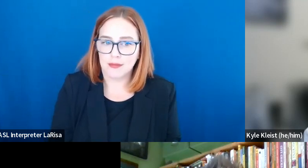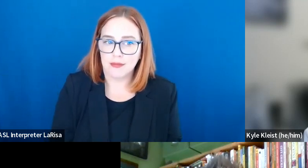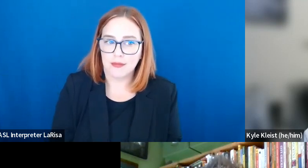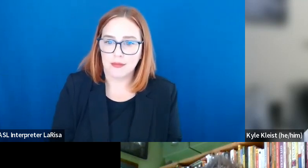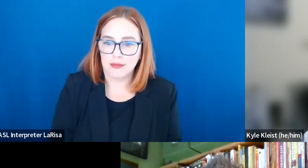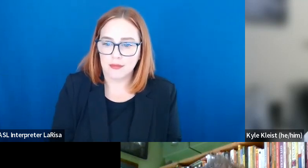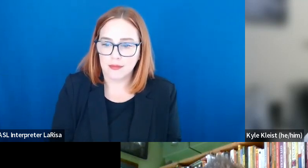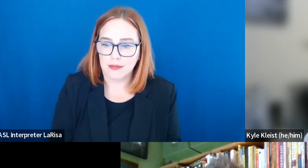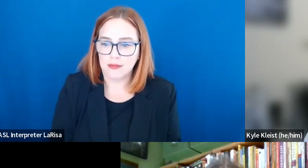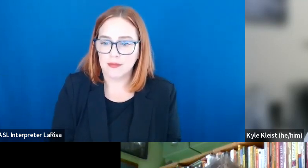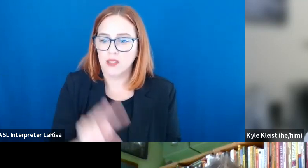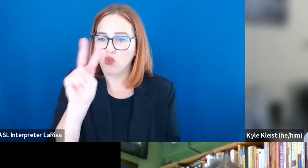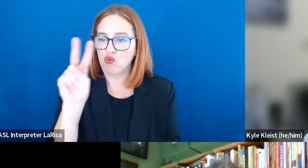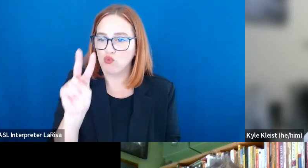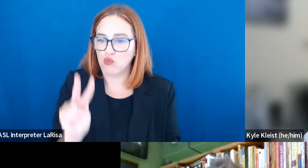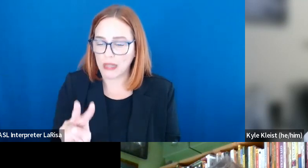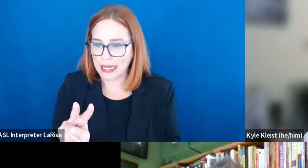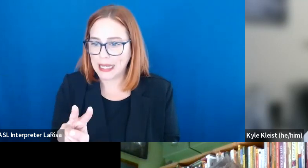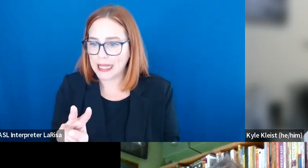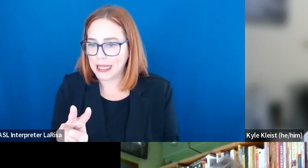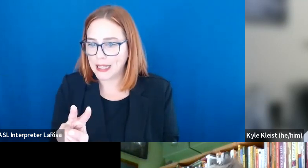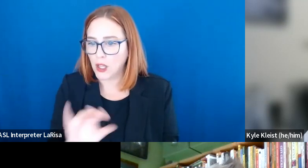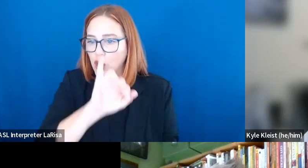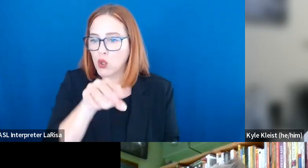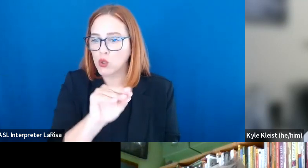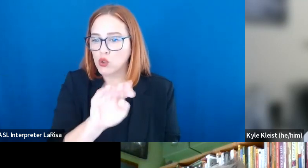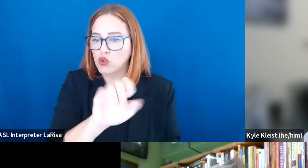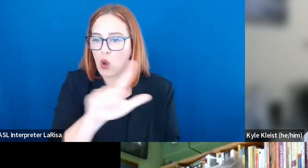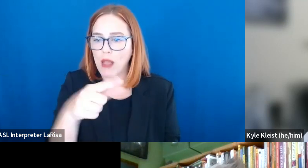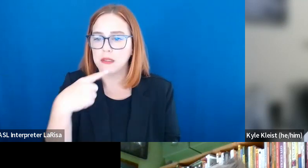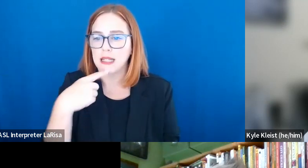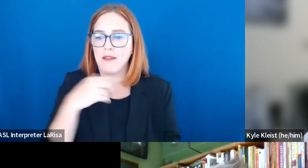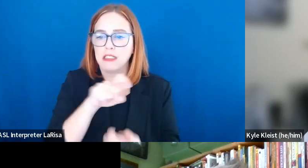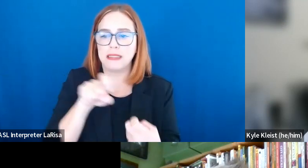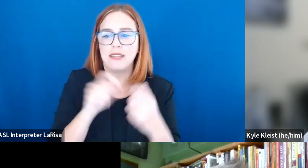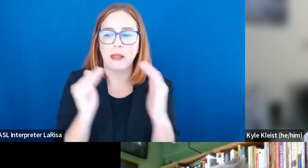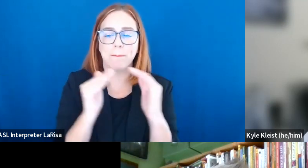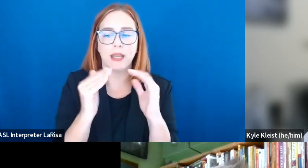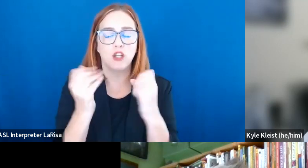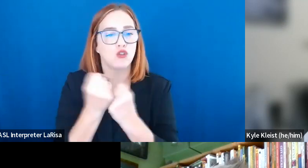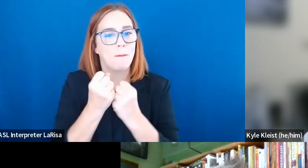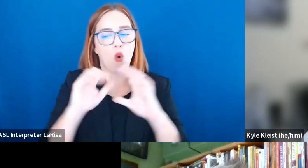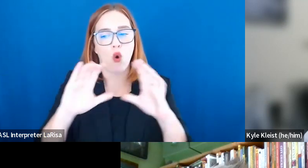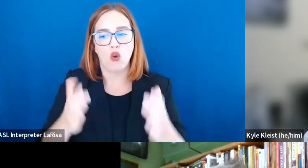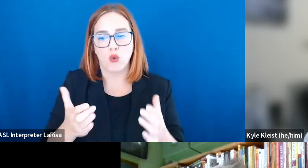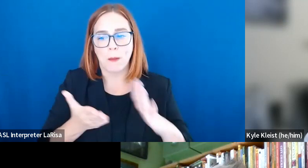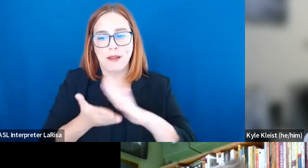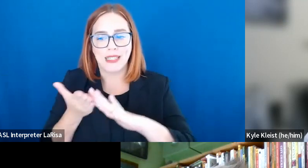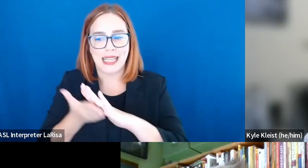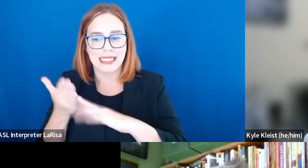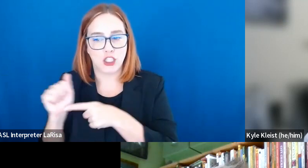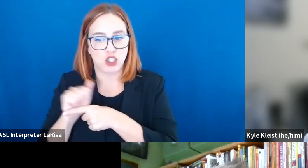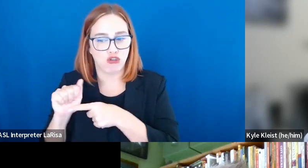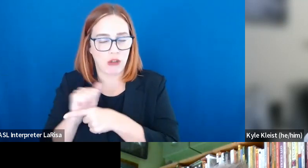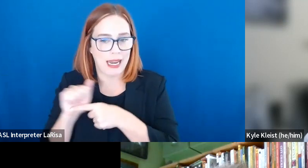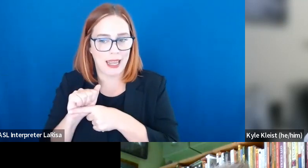have specific peer support group facilitation training that hits on listening, empathy, and meeting people where they